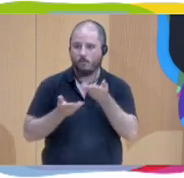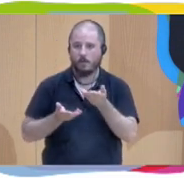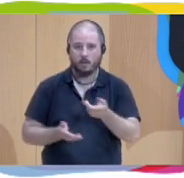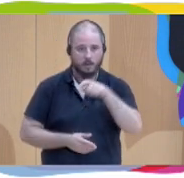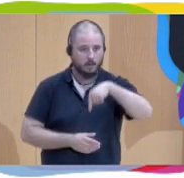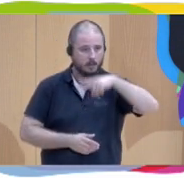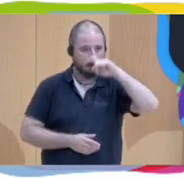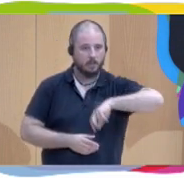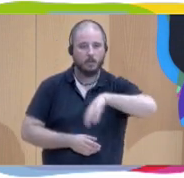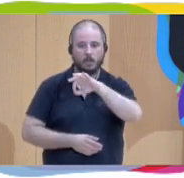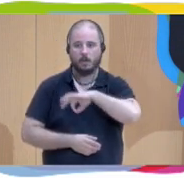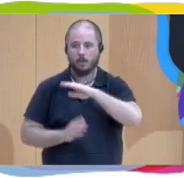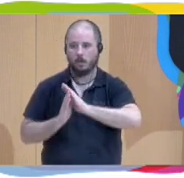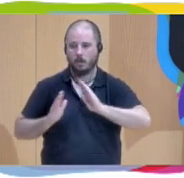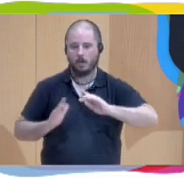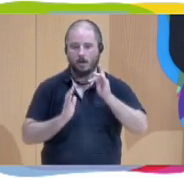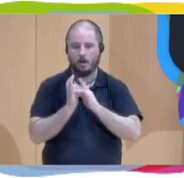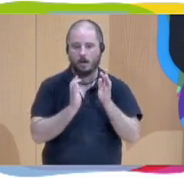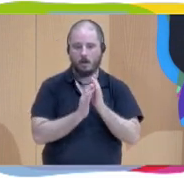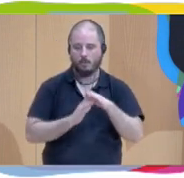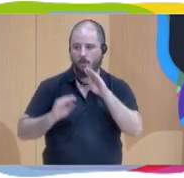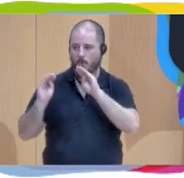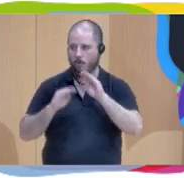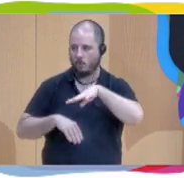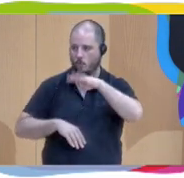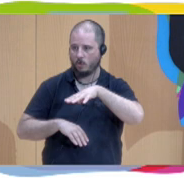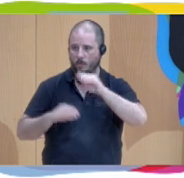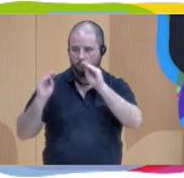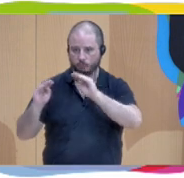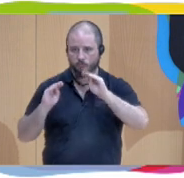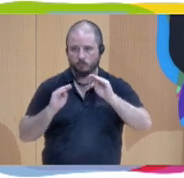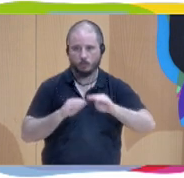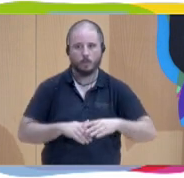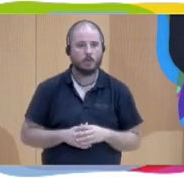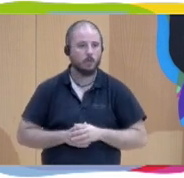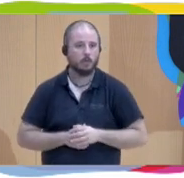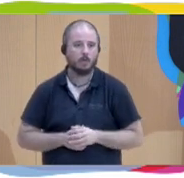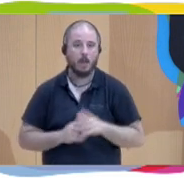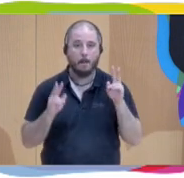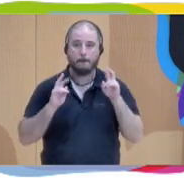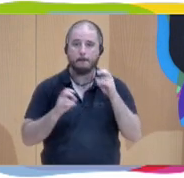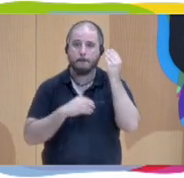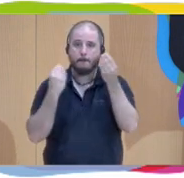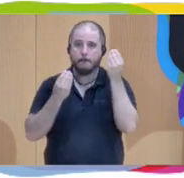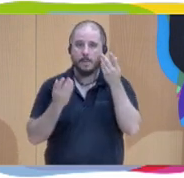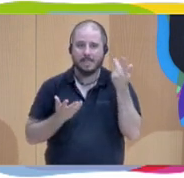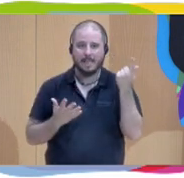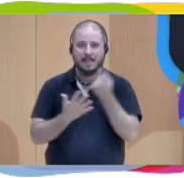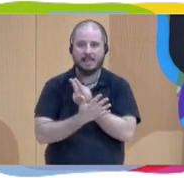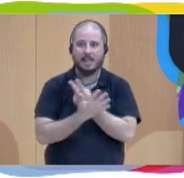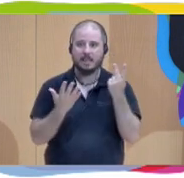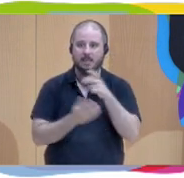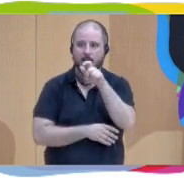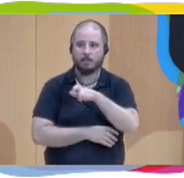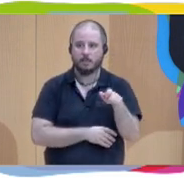Initially, it was planned that there would be 17 participants in the Group C's training. But throughout the Group